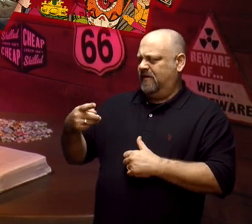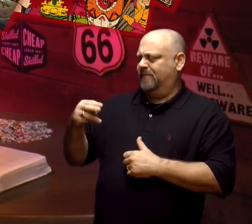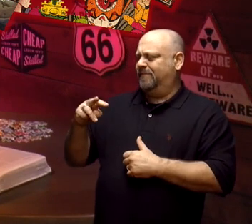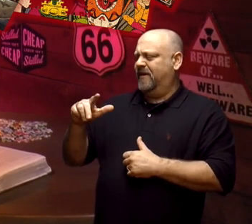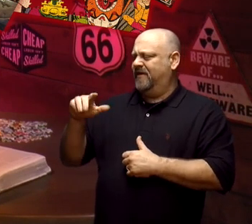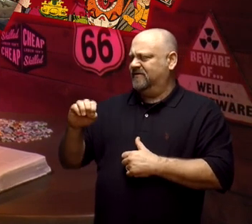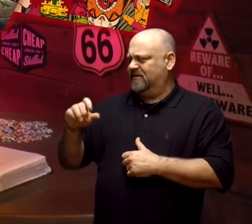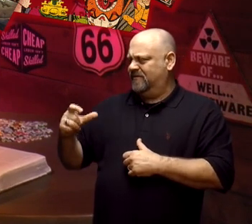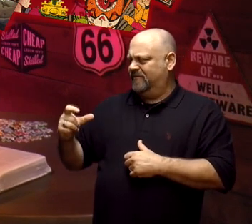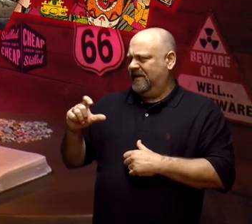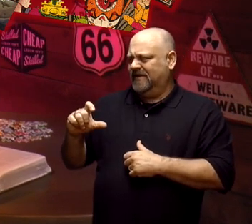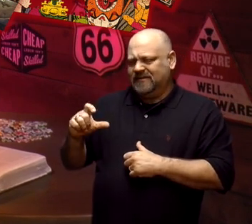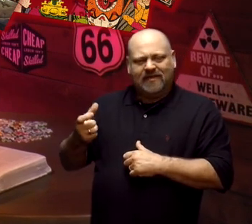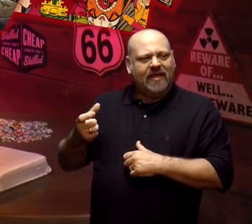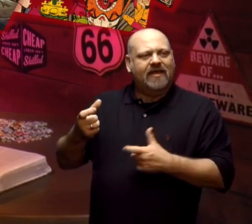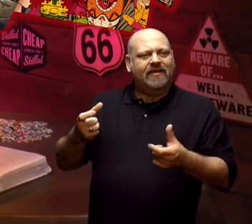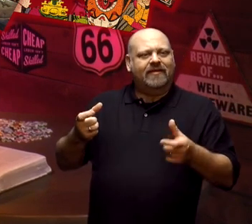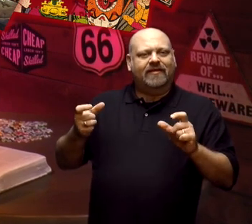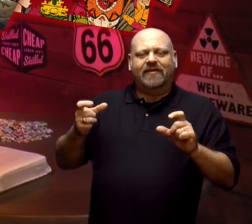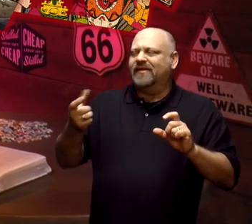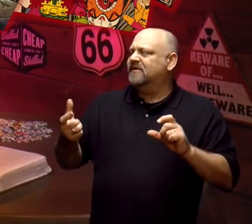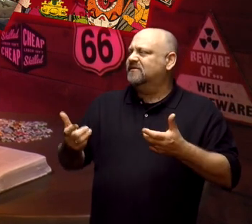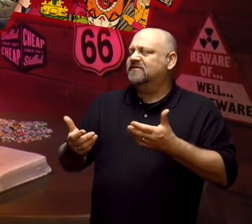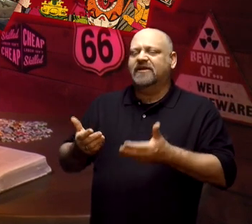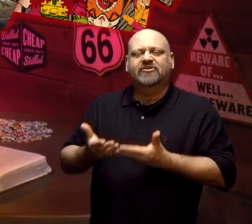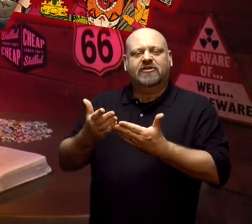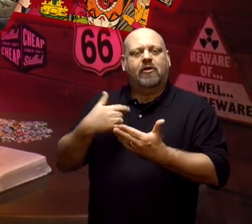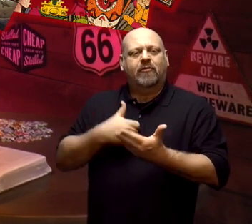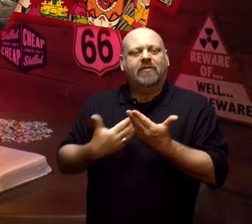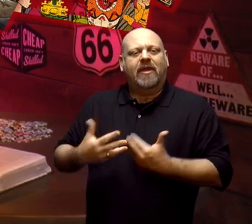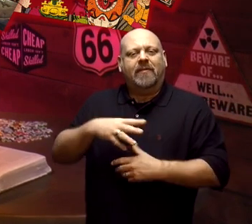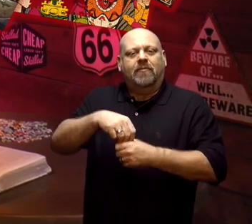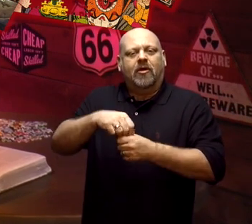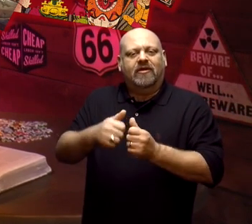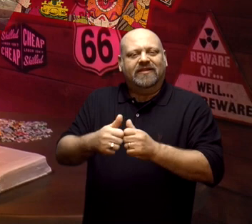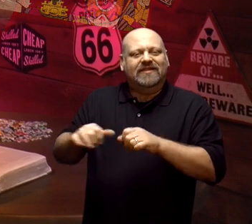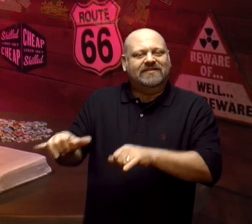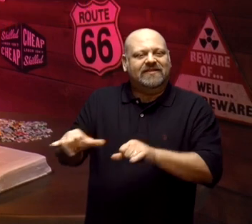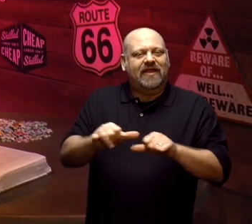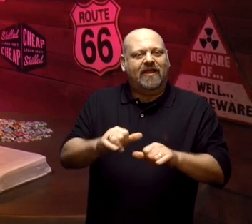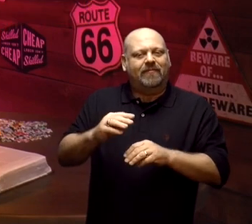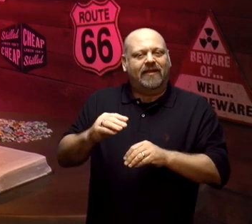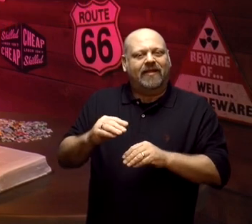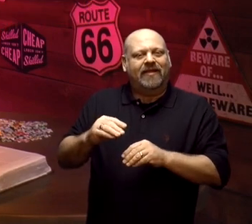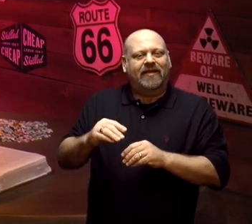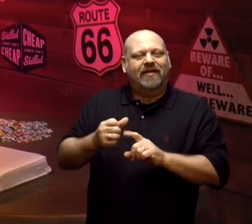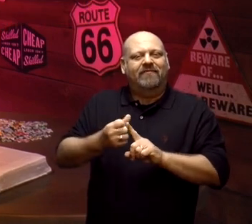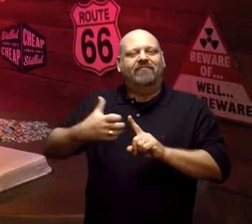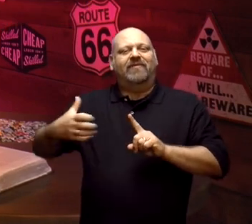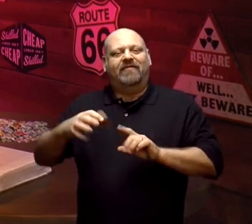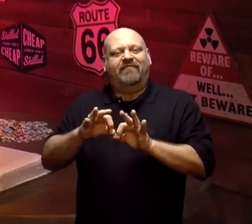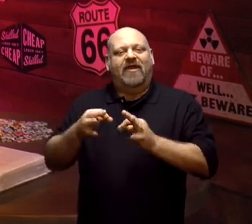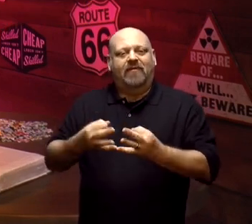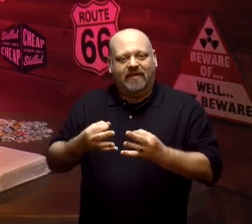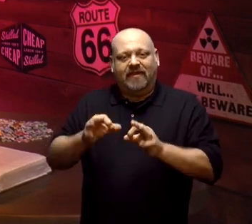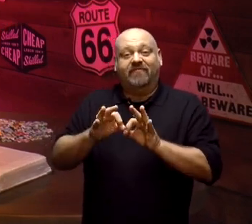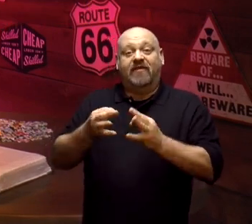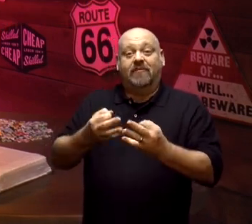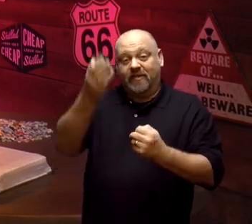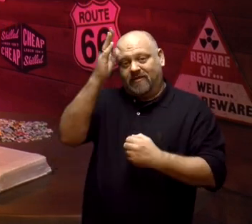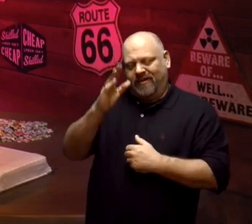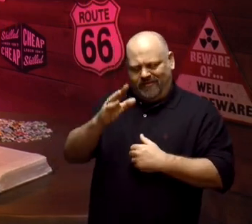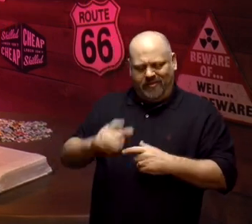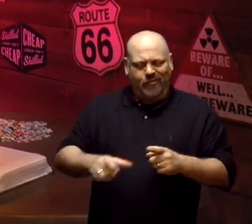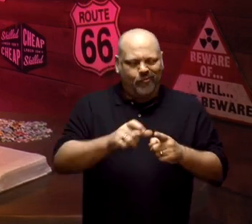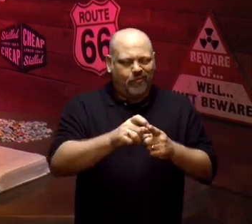that suggests we may be part of the same extended family, the family of God. The word blessing is one of those words. When we